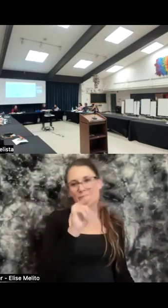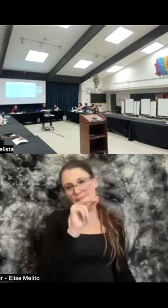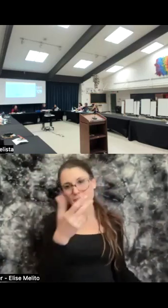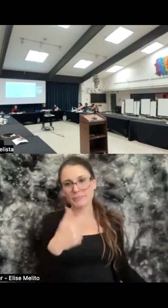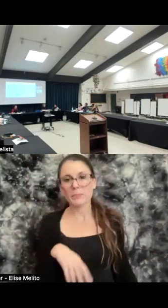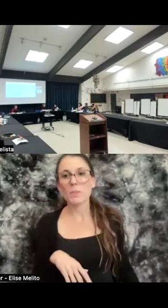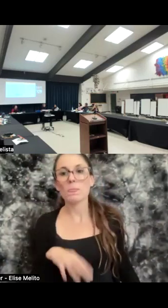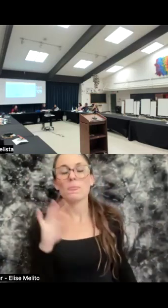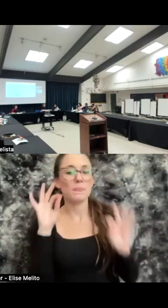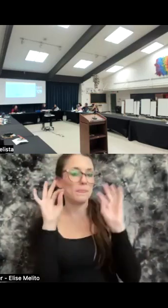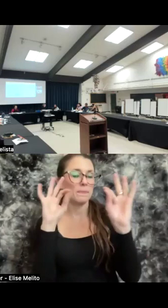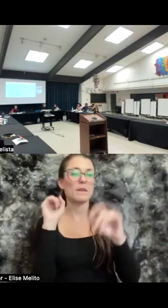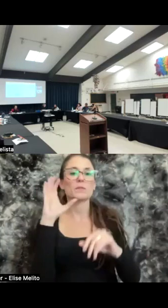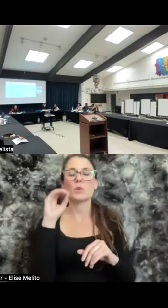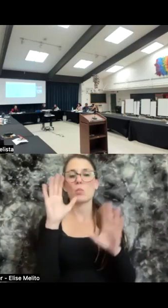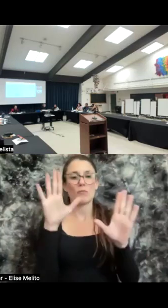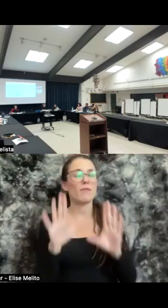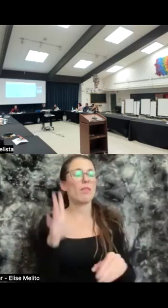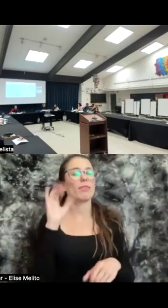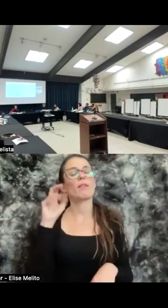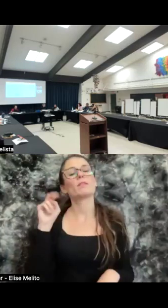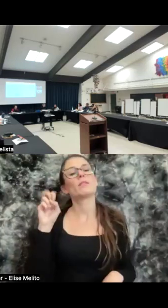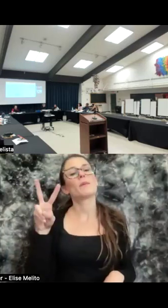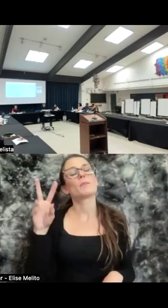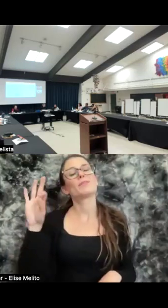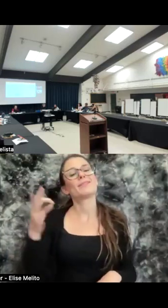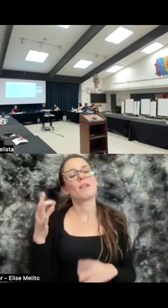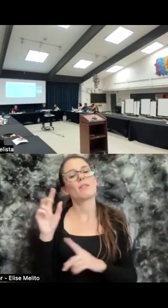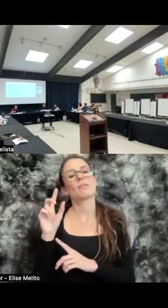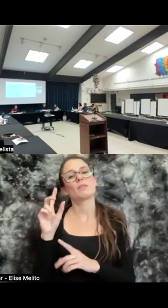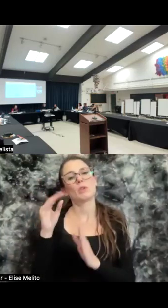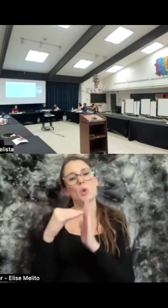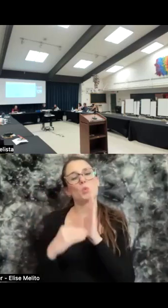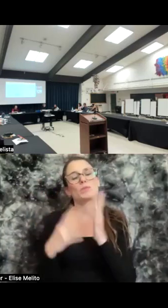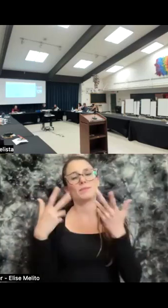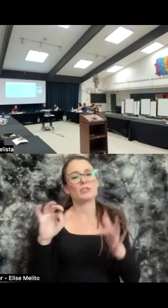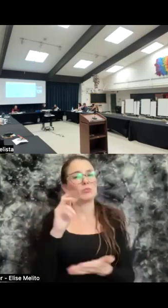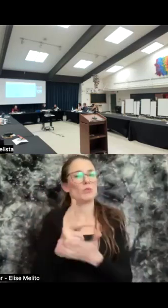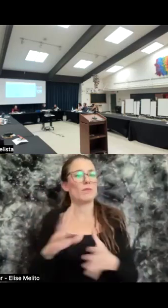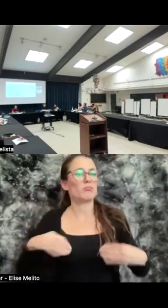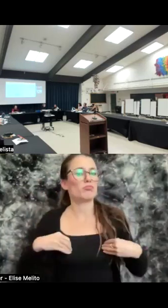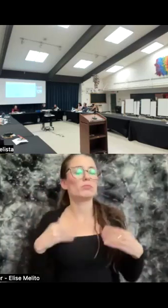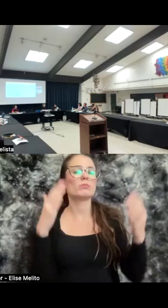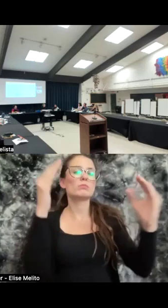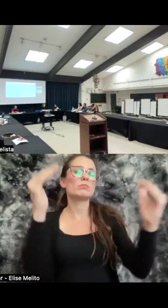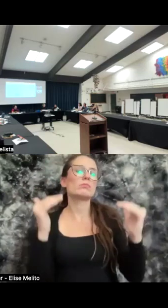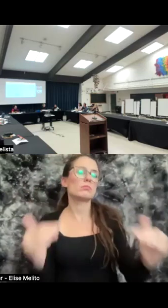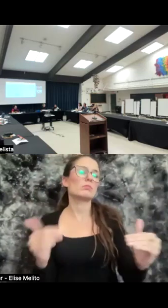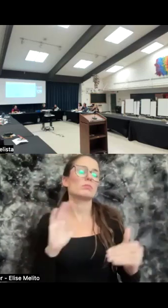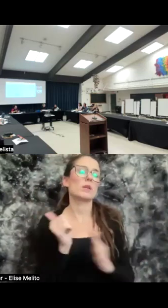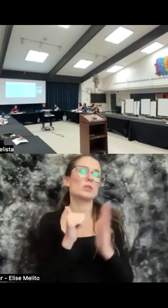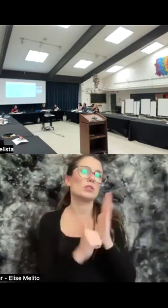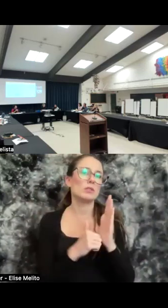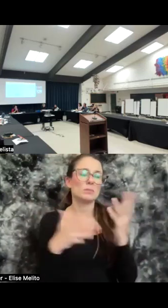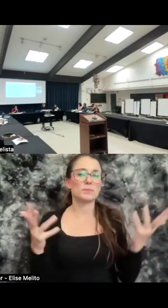Wonderful. So the November 9th minutes have been approved. Next on our